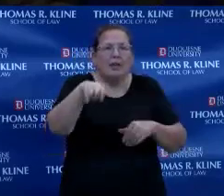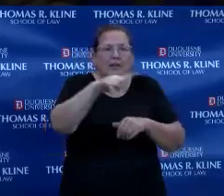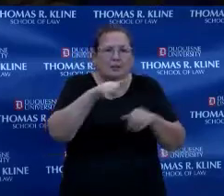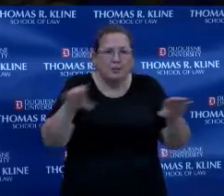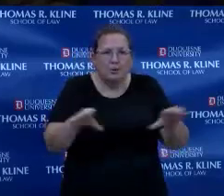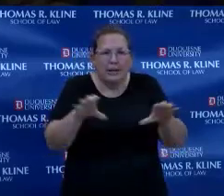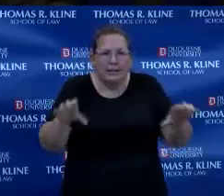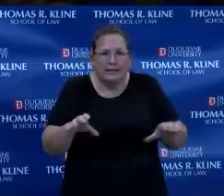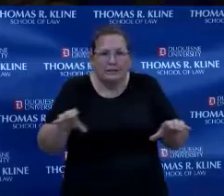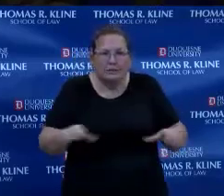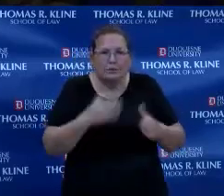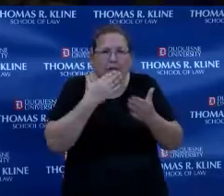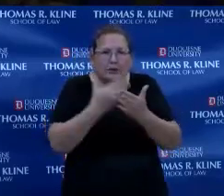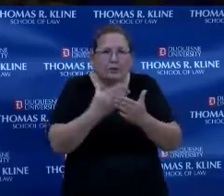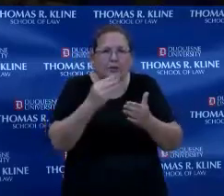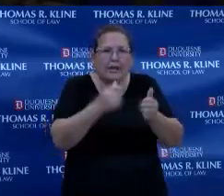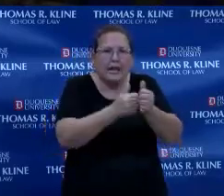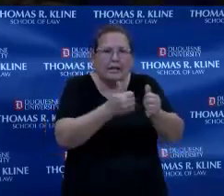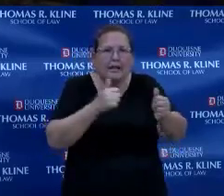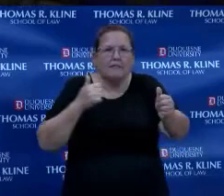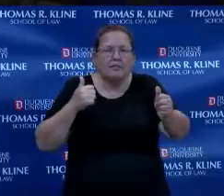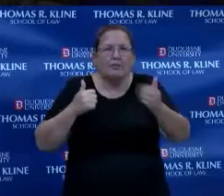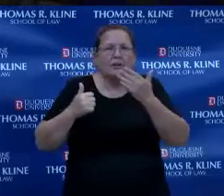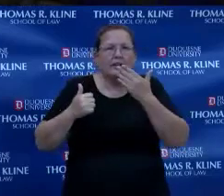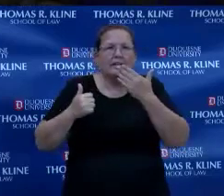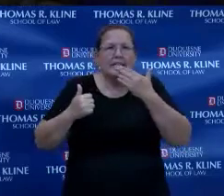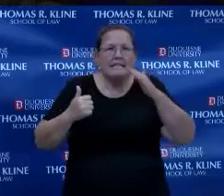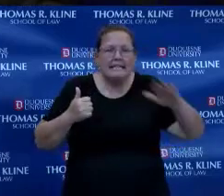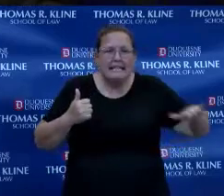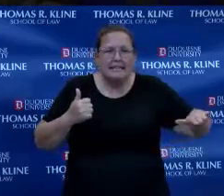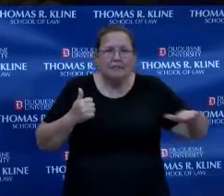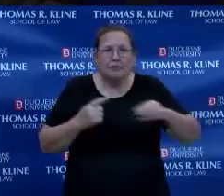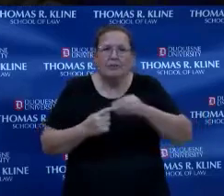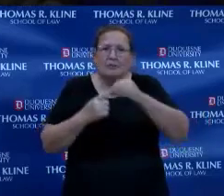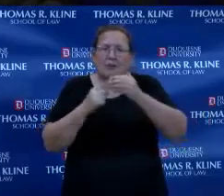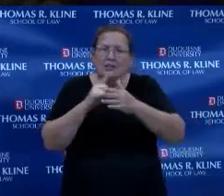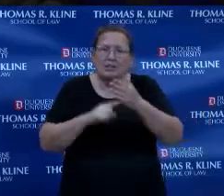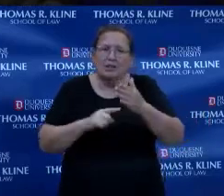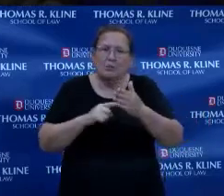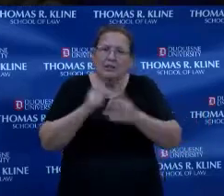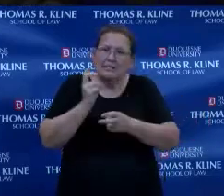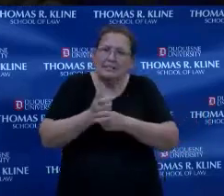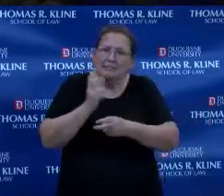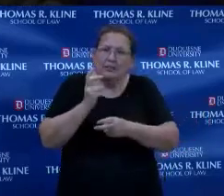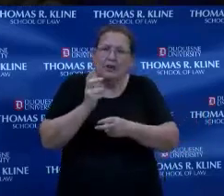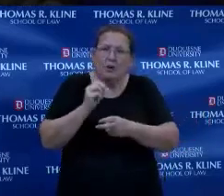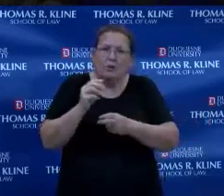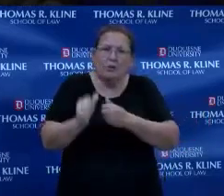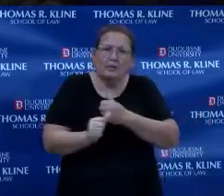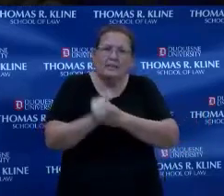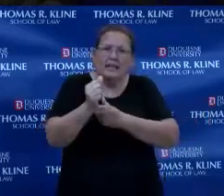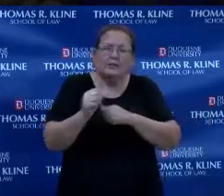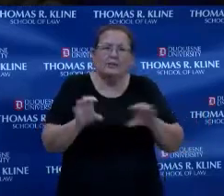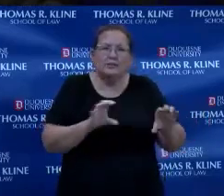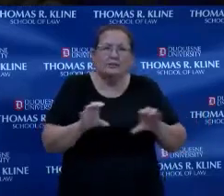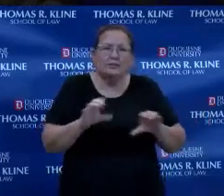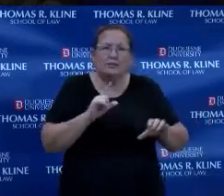and avoiding evil, particularly when it is difficult or dangerous to do so.